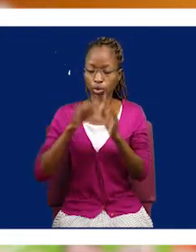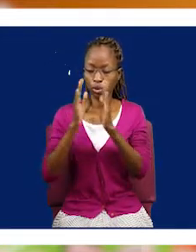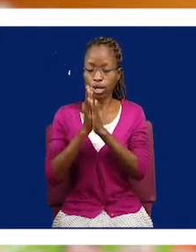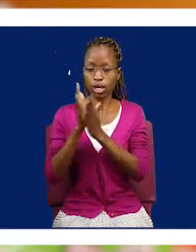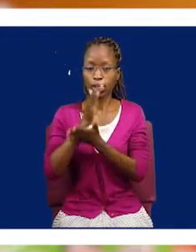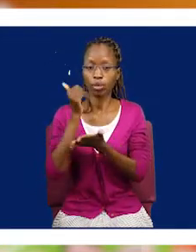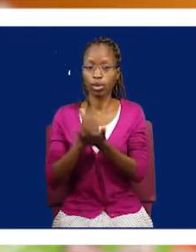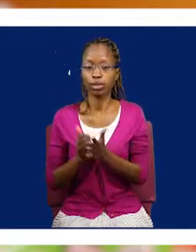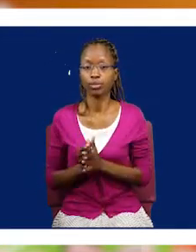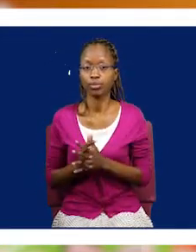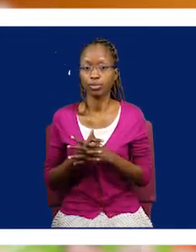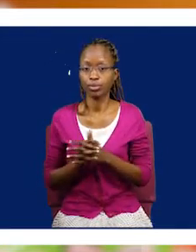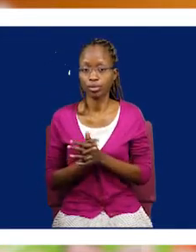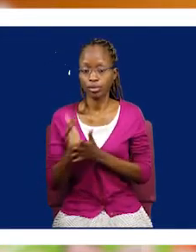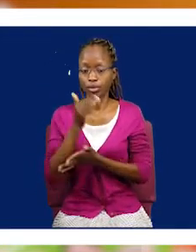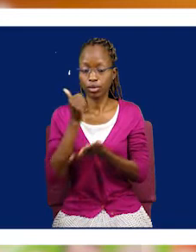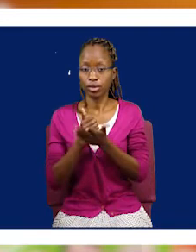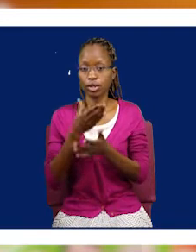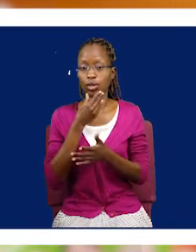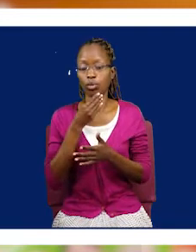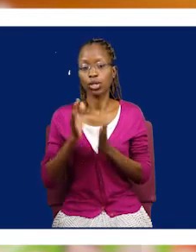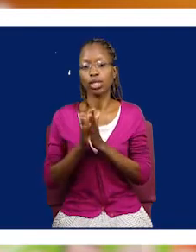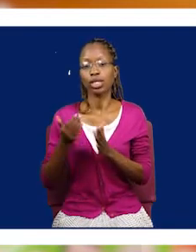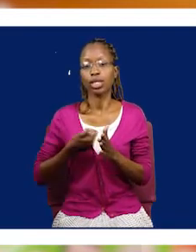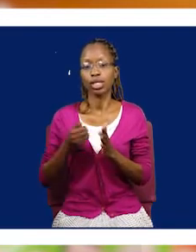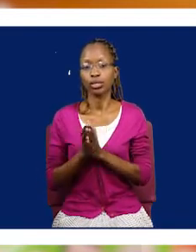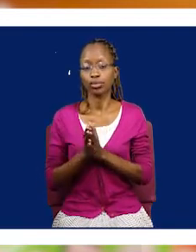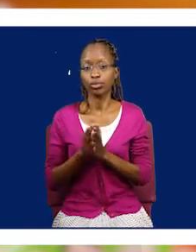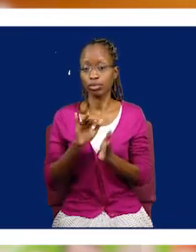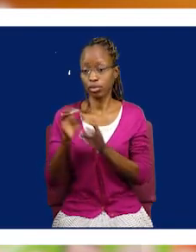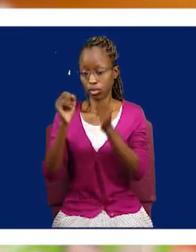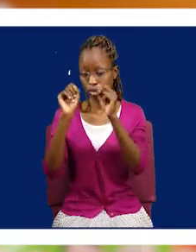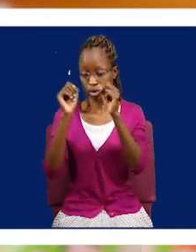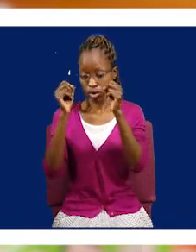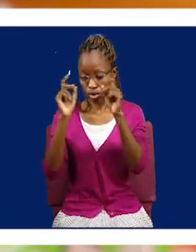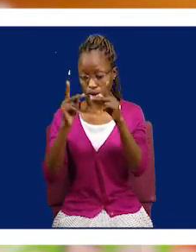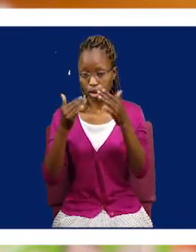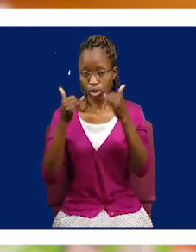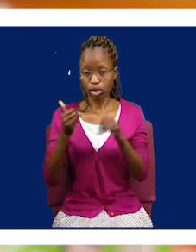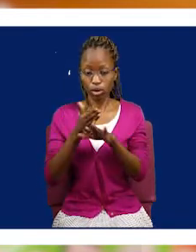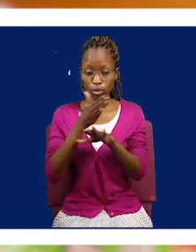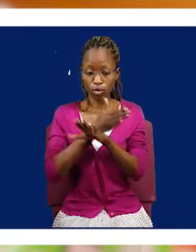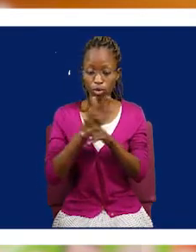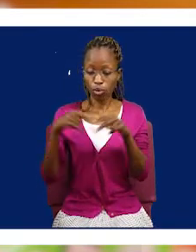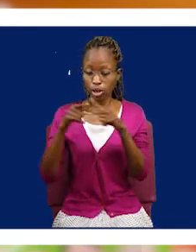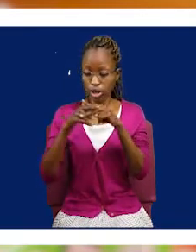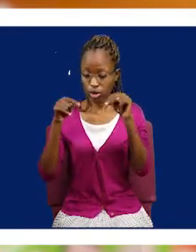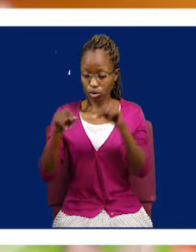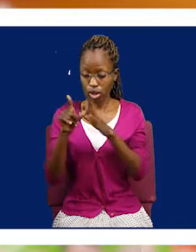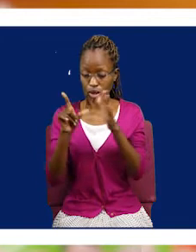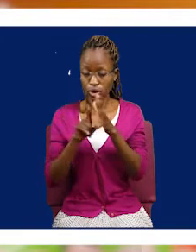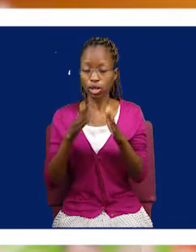pray. Amen. Amen, boys and girls. Now, boys and girls, before we begin our lesson